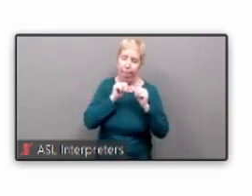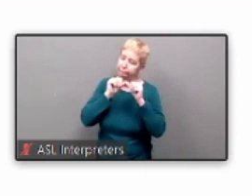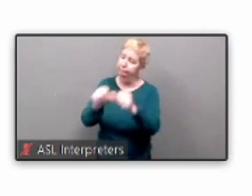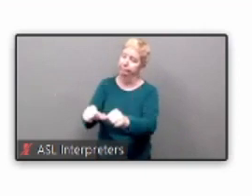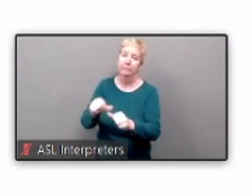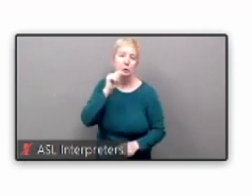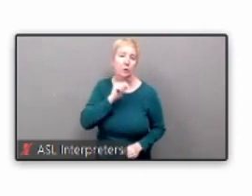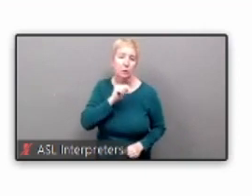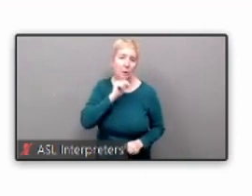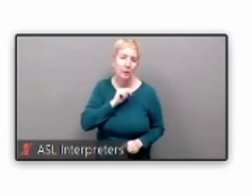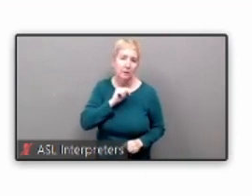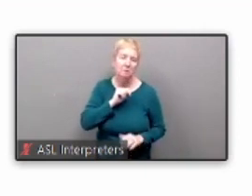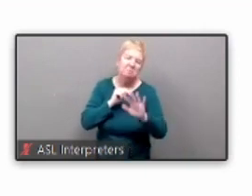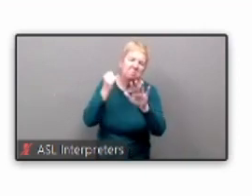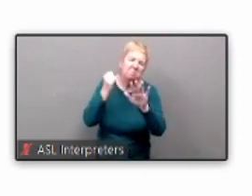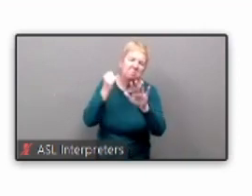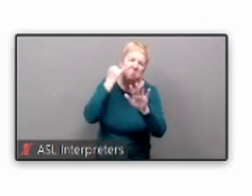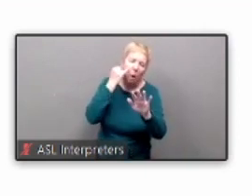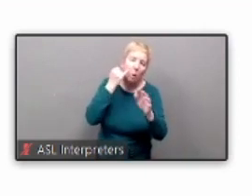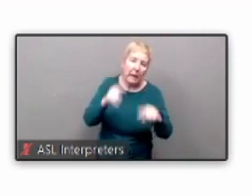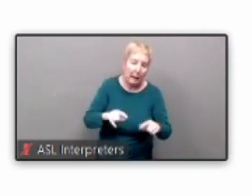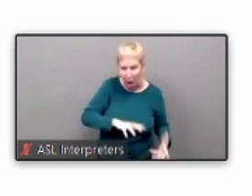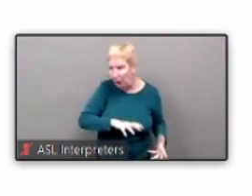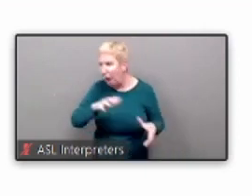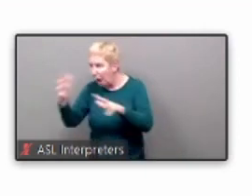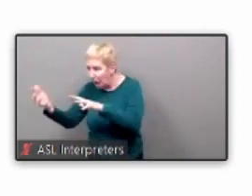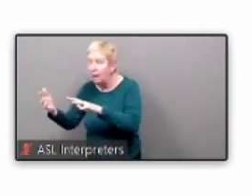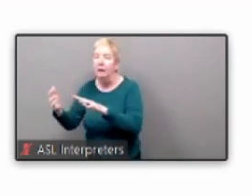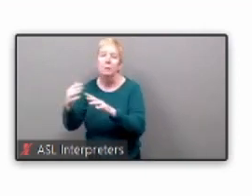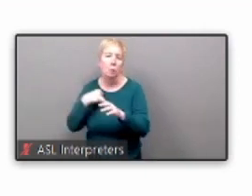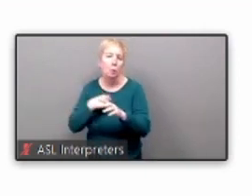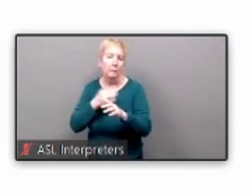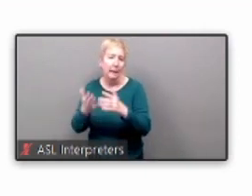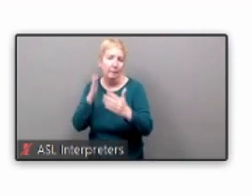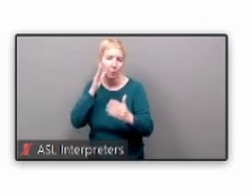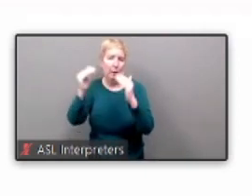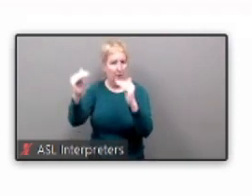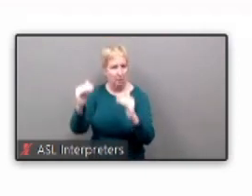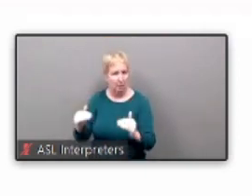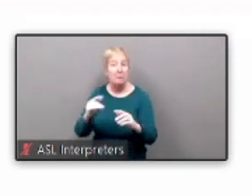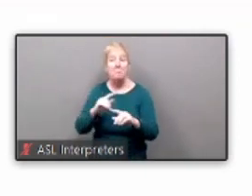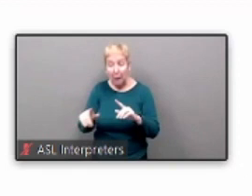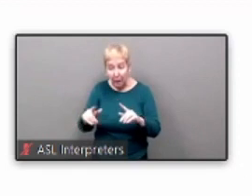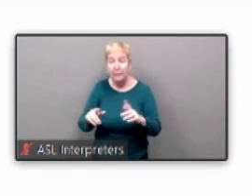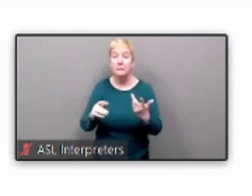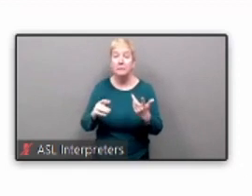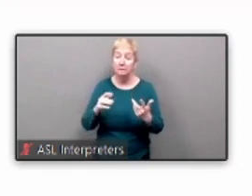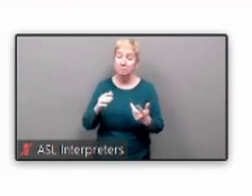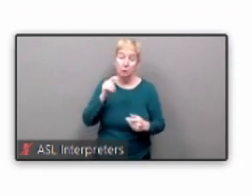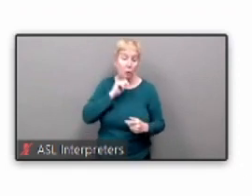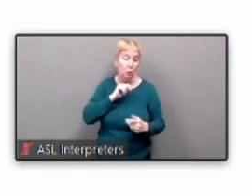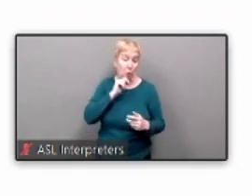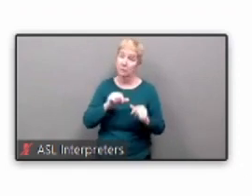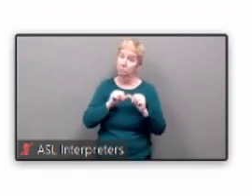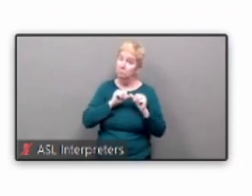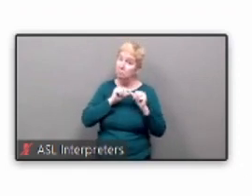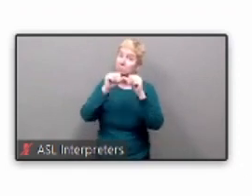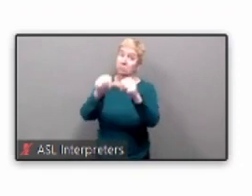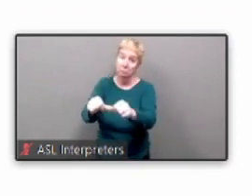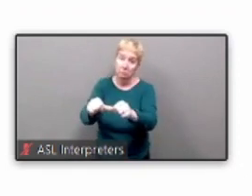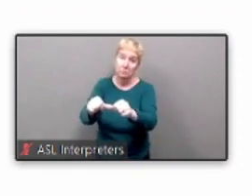exceptional circumstances. And that will continue for the duration of our use of the color-coded county-by-county